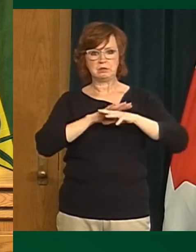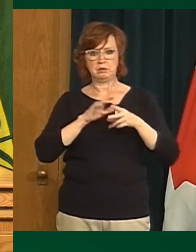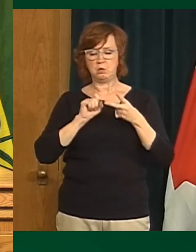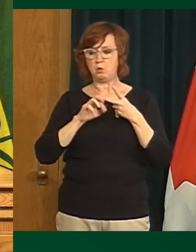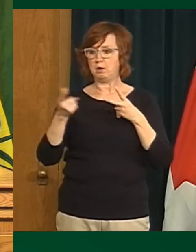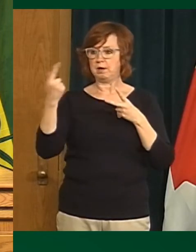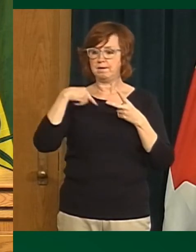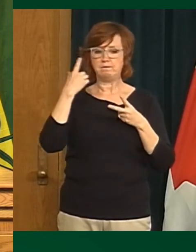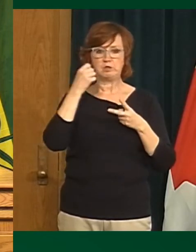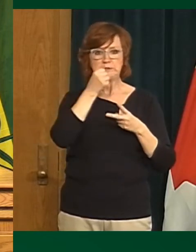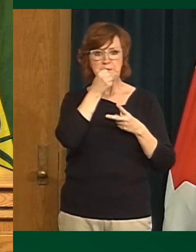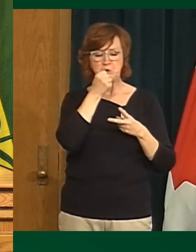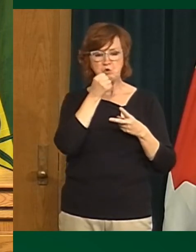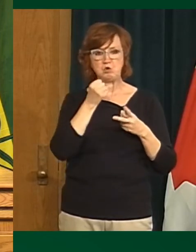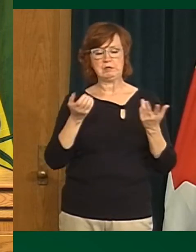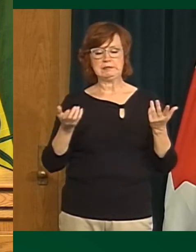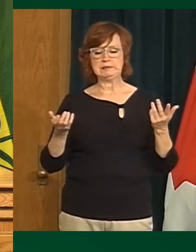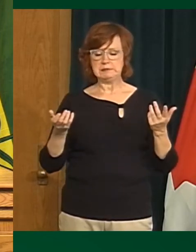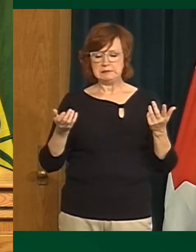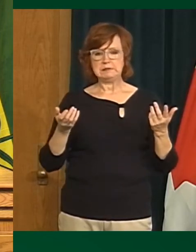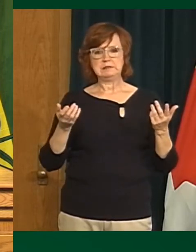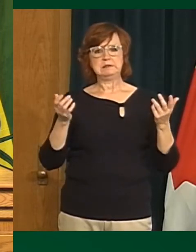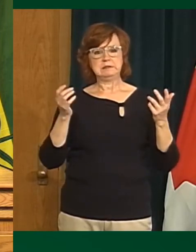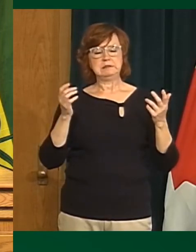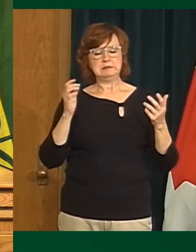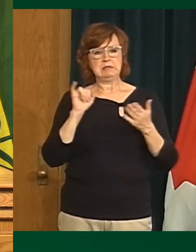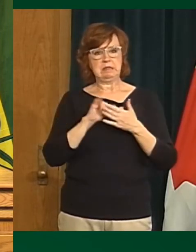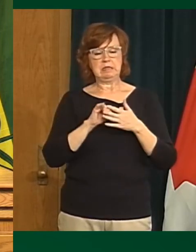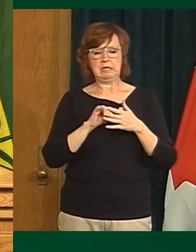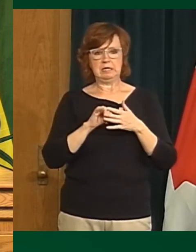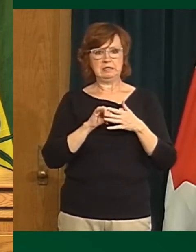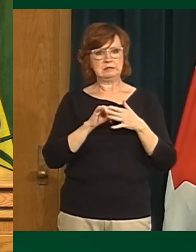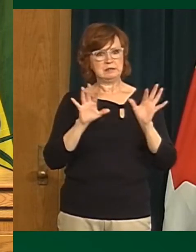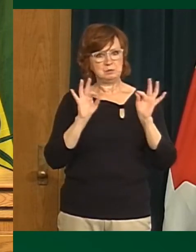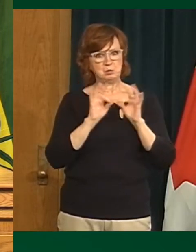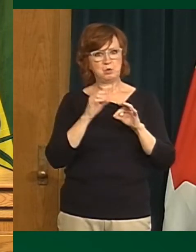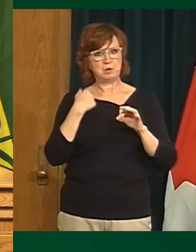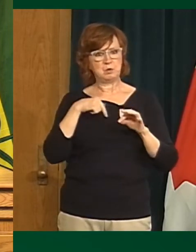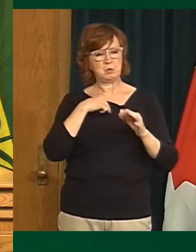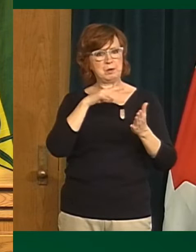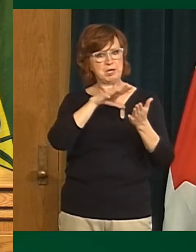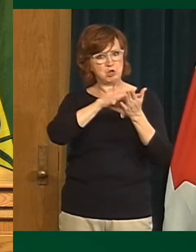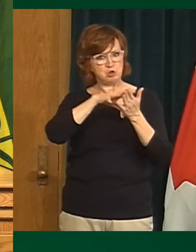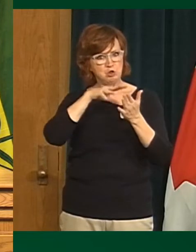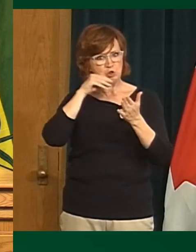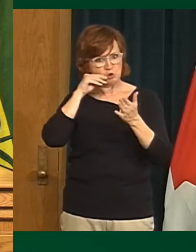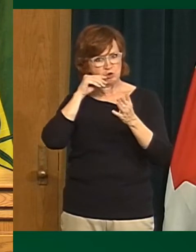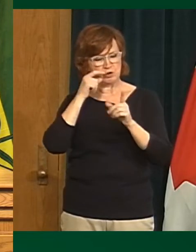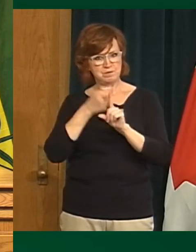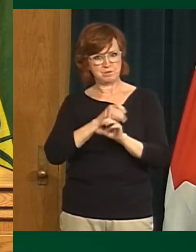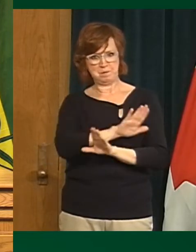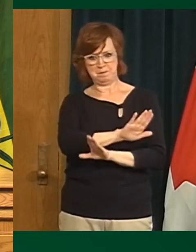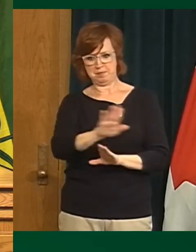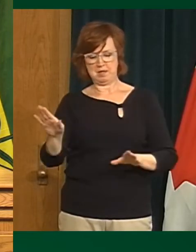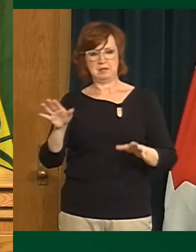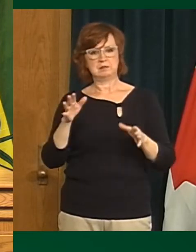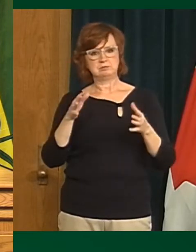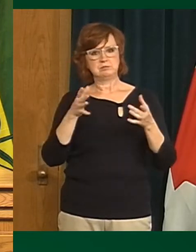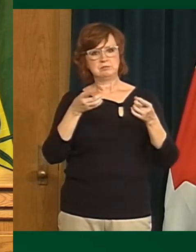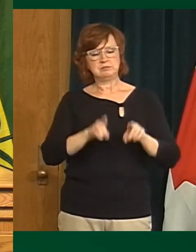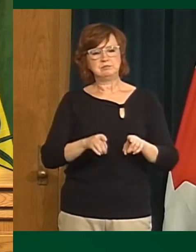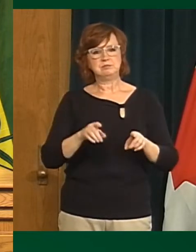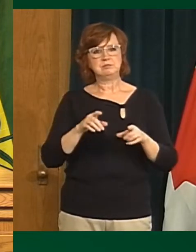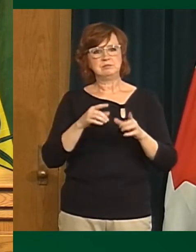the investigation, it is important to share that publicly, because then that can guide all of our actions in terms